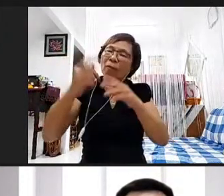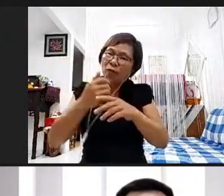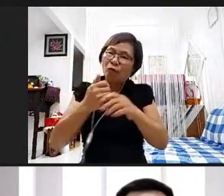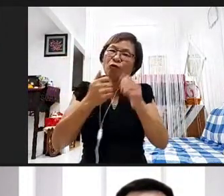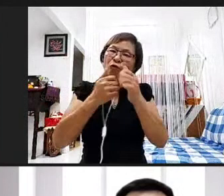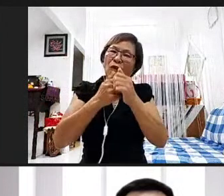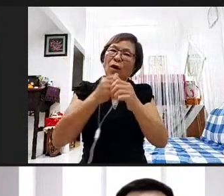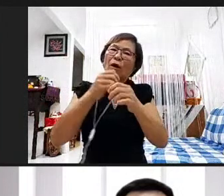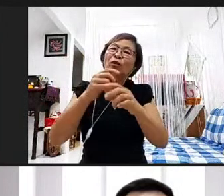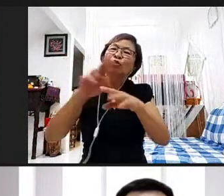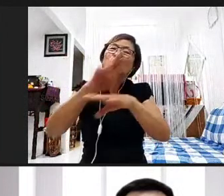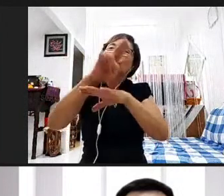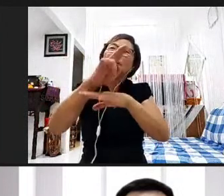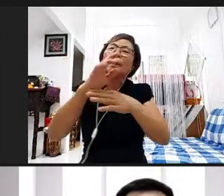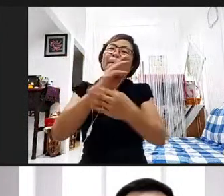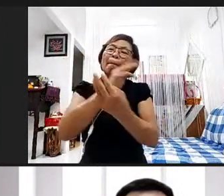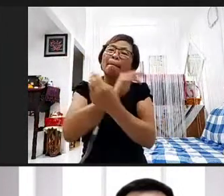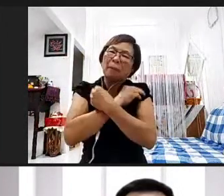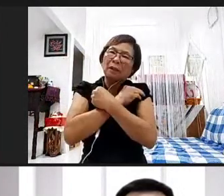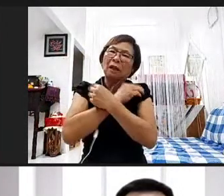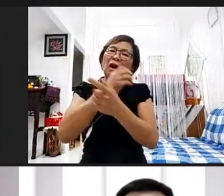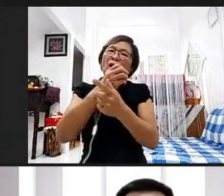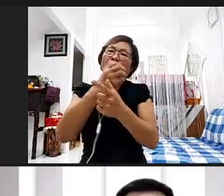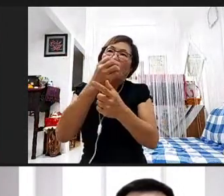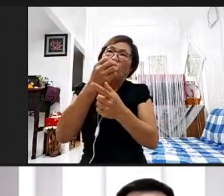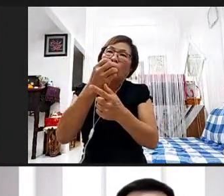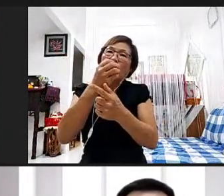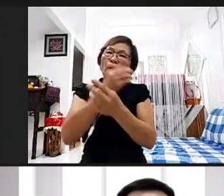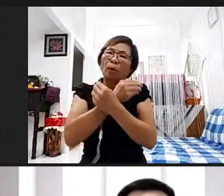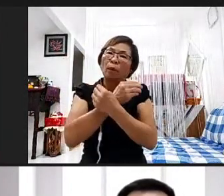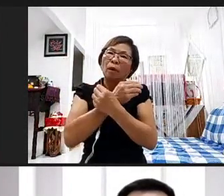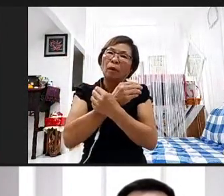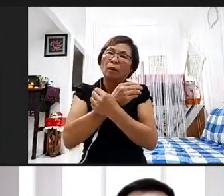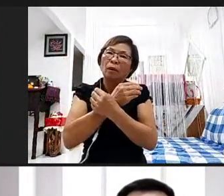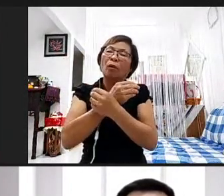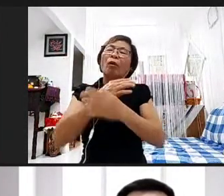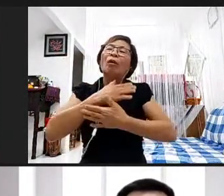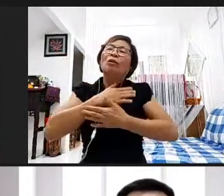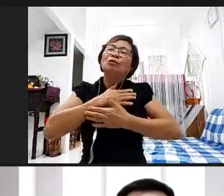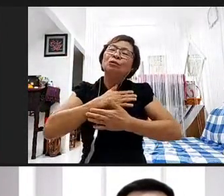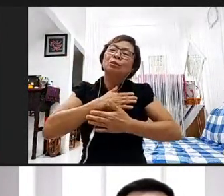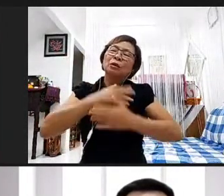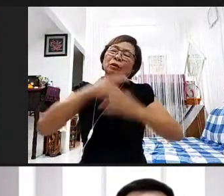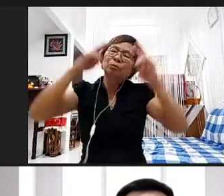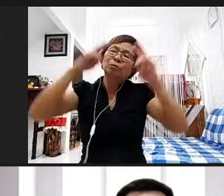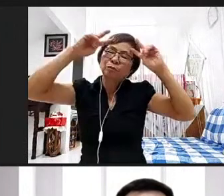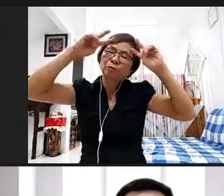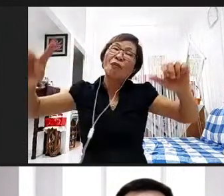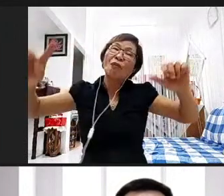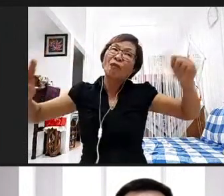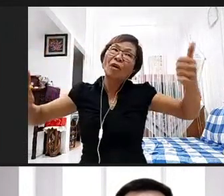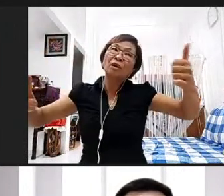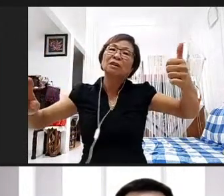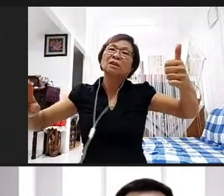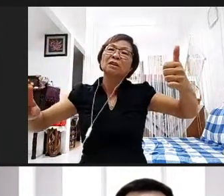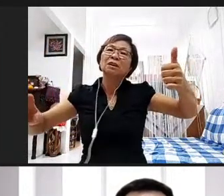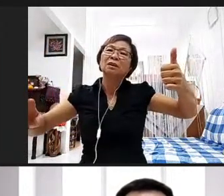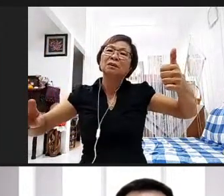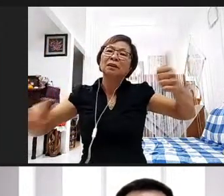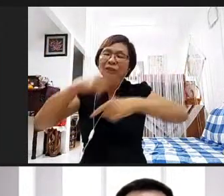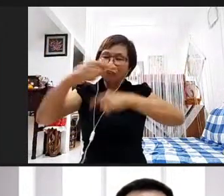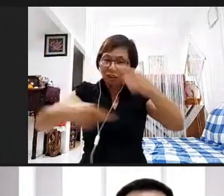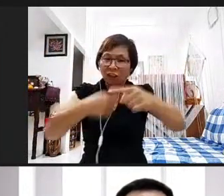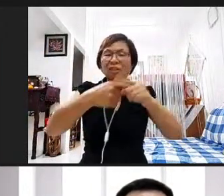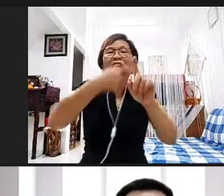or peace or tranquility. So the first method is replacing a